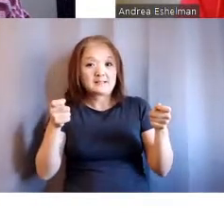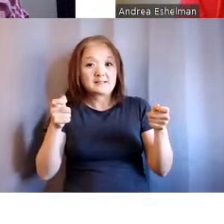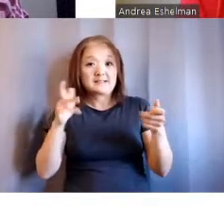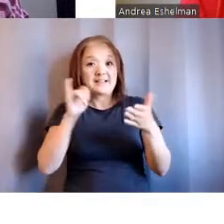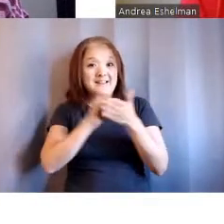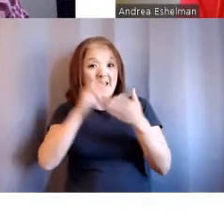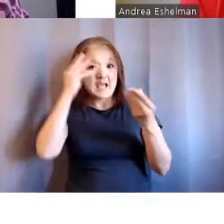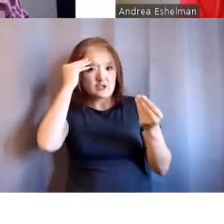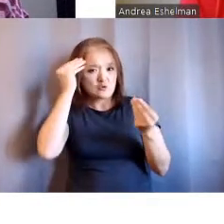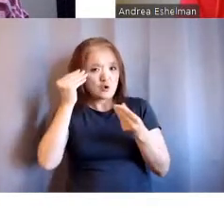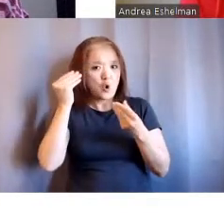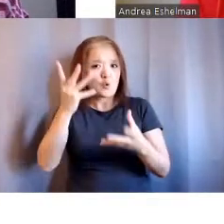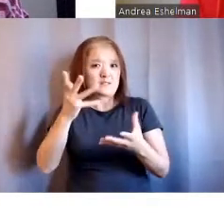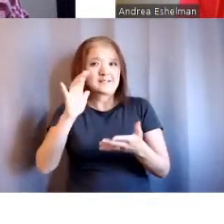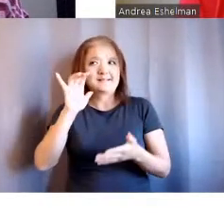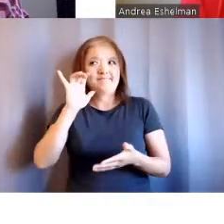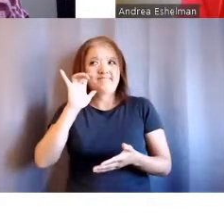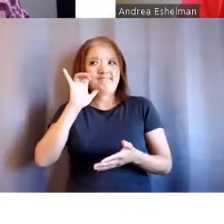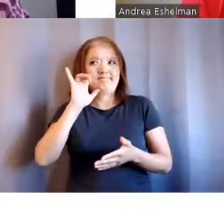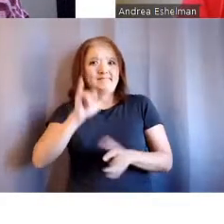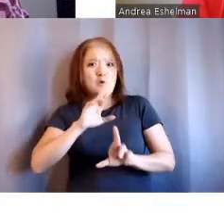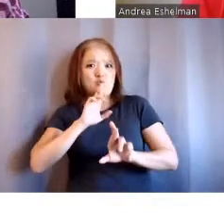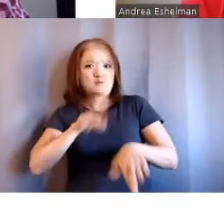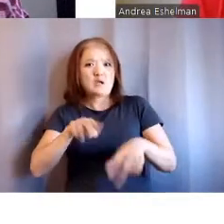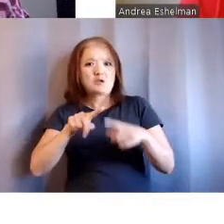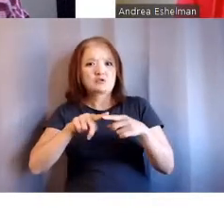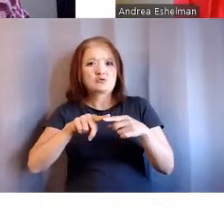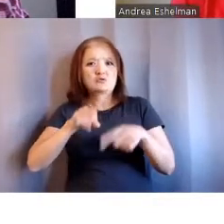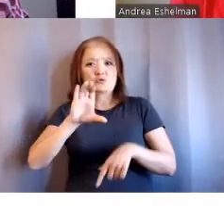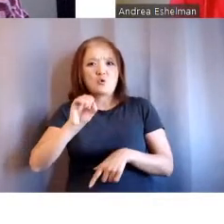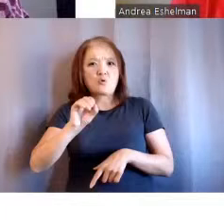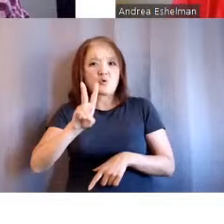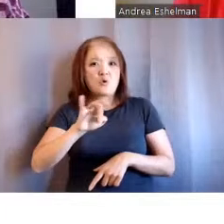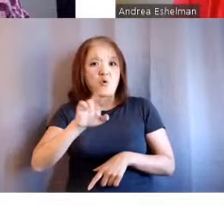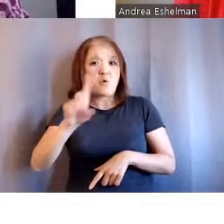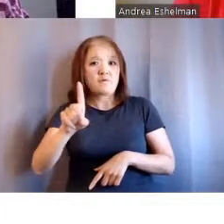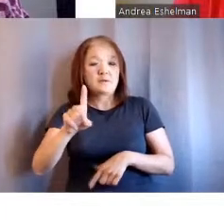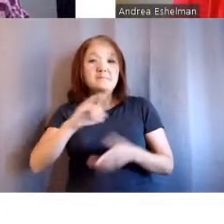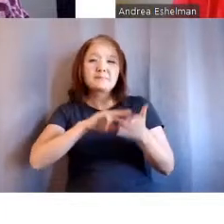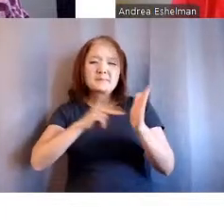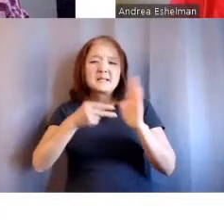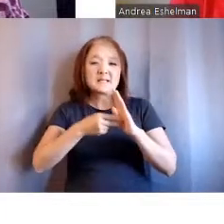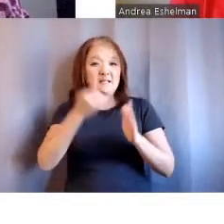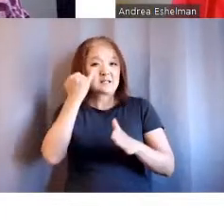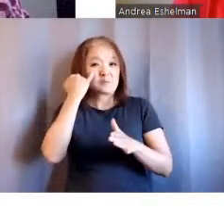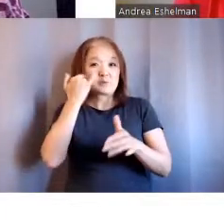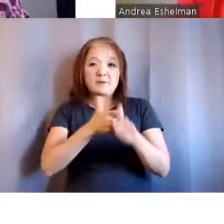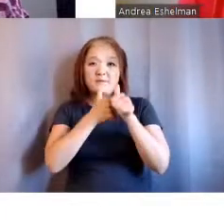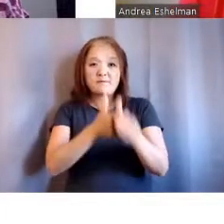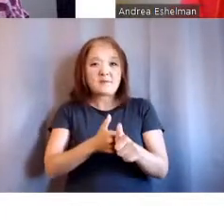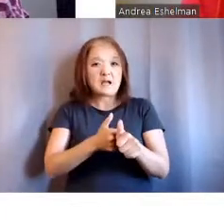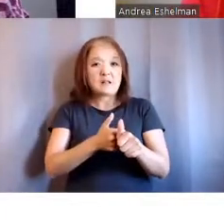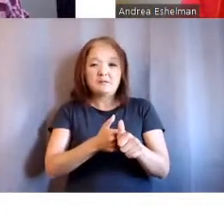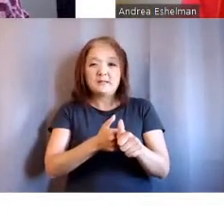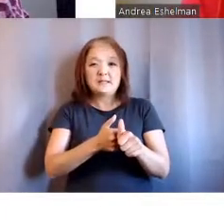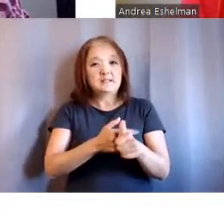and that response to COVID. So they're supposed to be following the various rules and policies and things that have been put out.